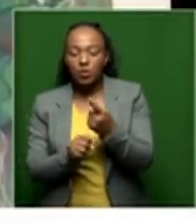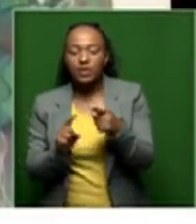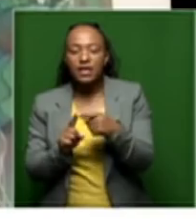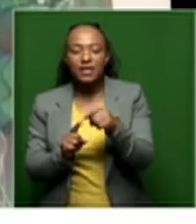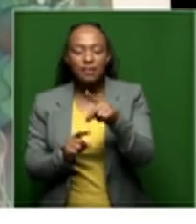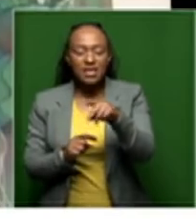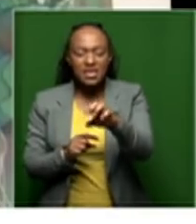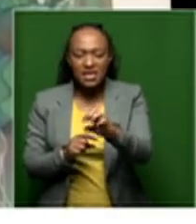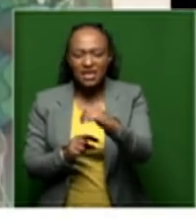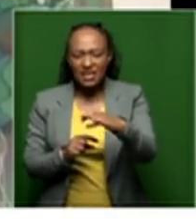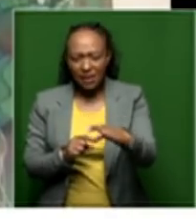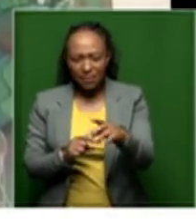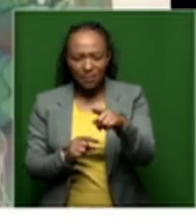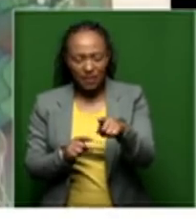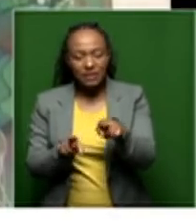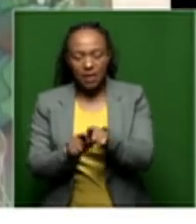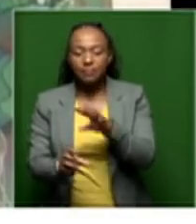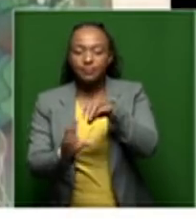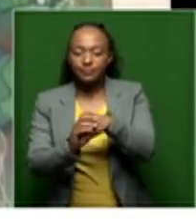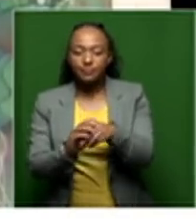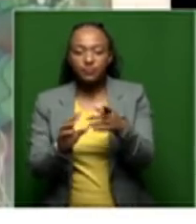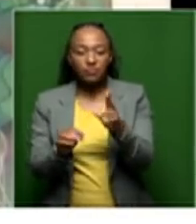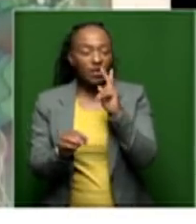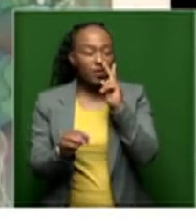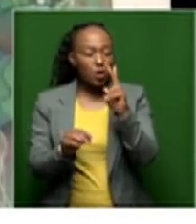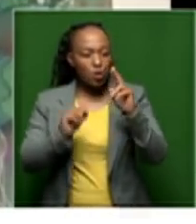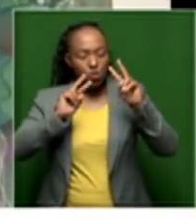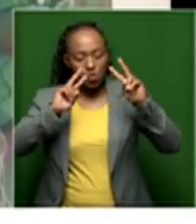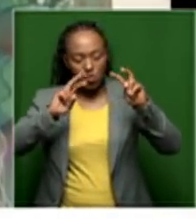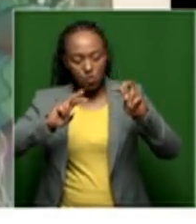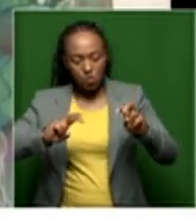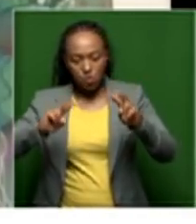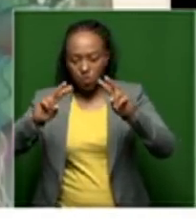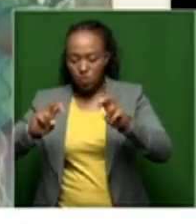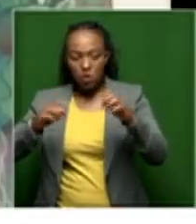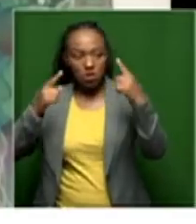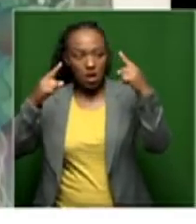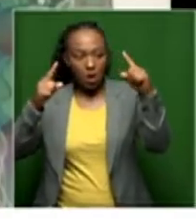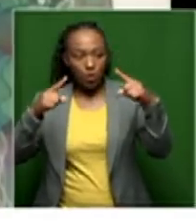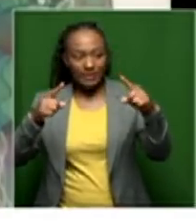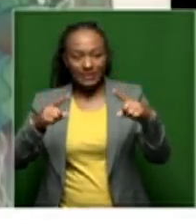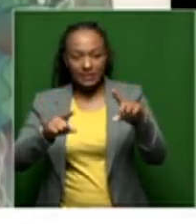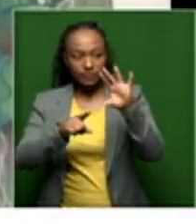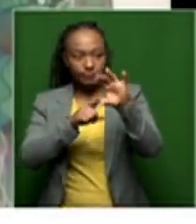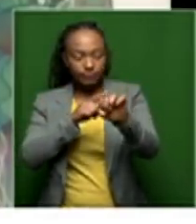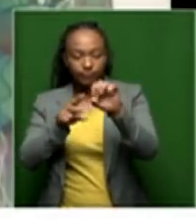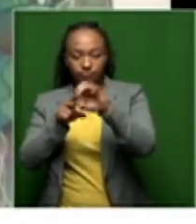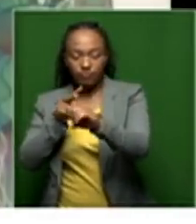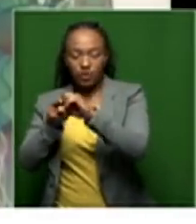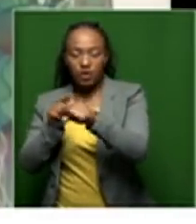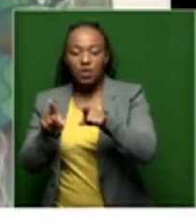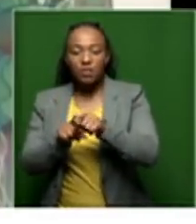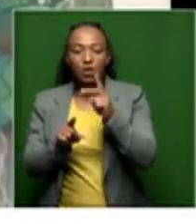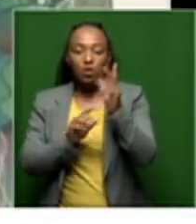pack. And so if you take a step back and just look at audit outcomes, and you look at the